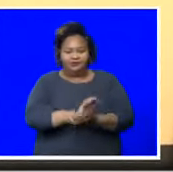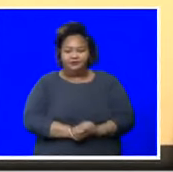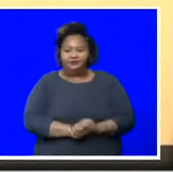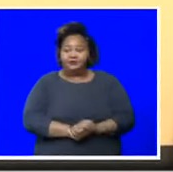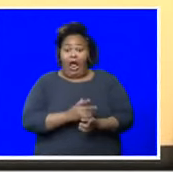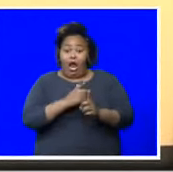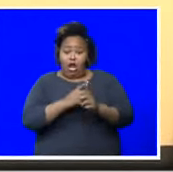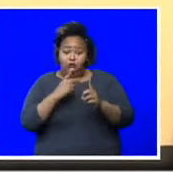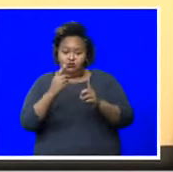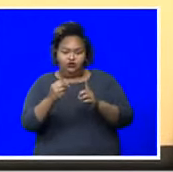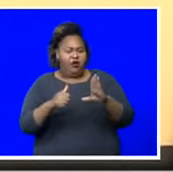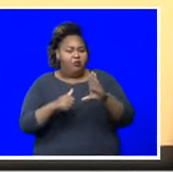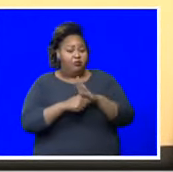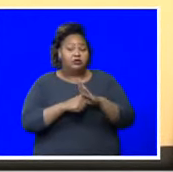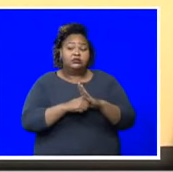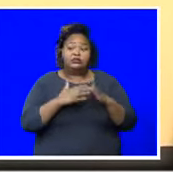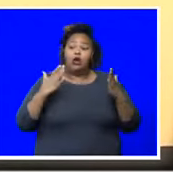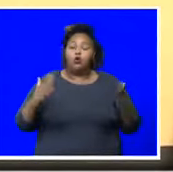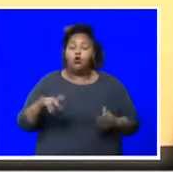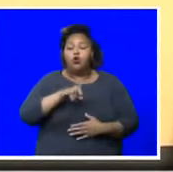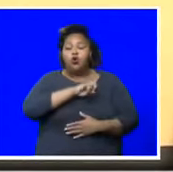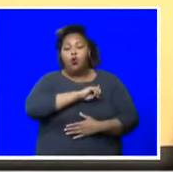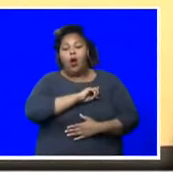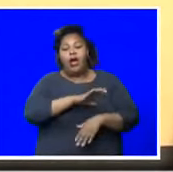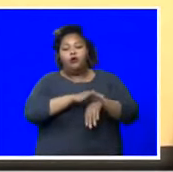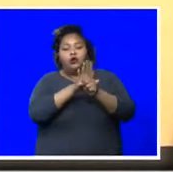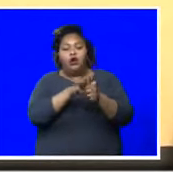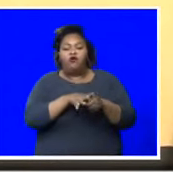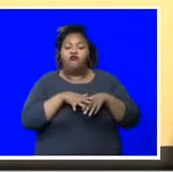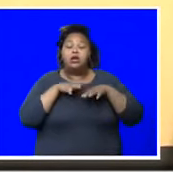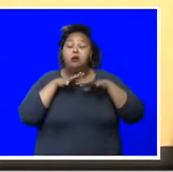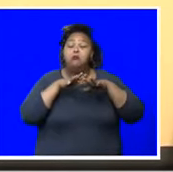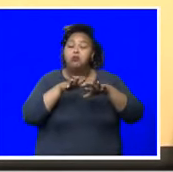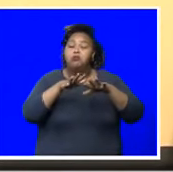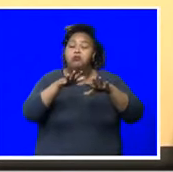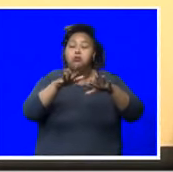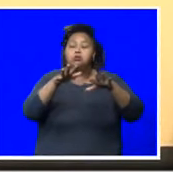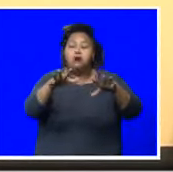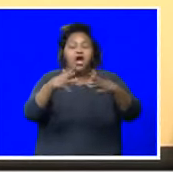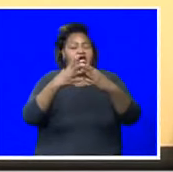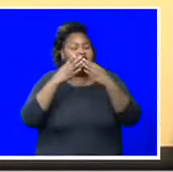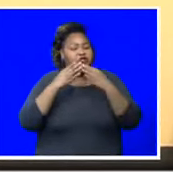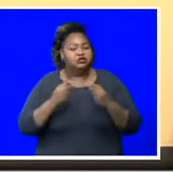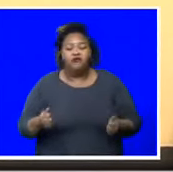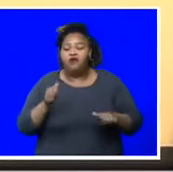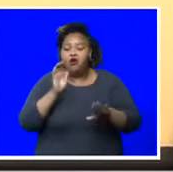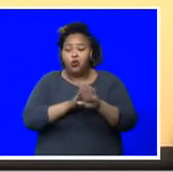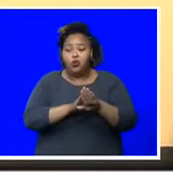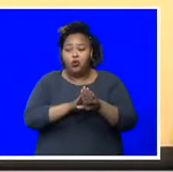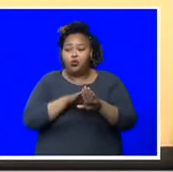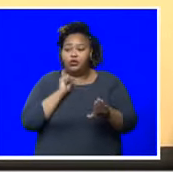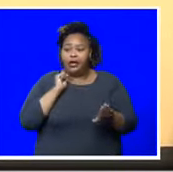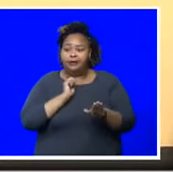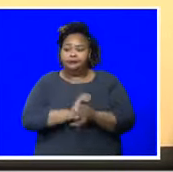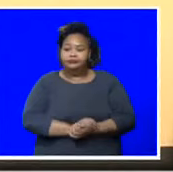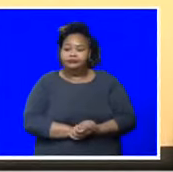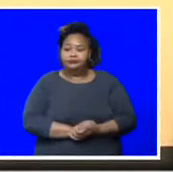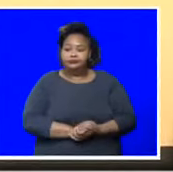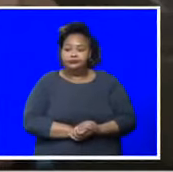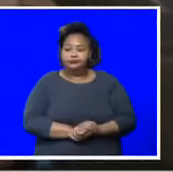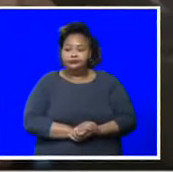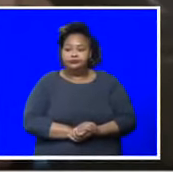se solo alifuni kuna ngokwehla ngelisinga solo nje liyachubeka ngiva ngathi